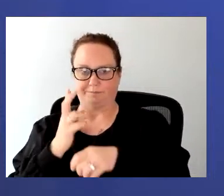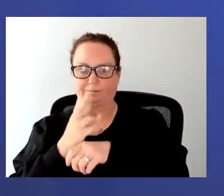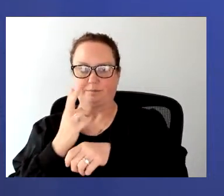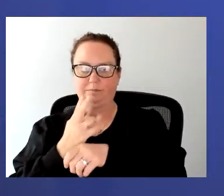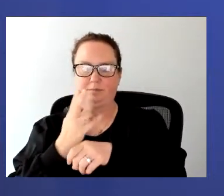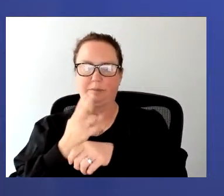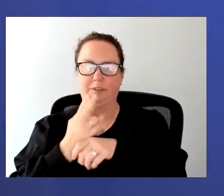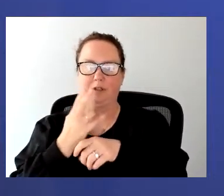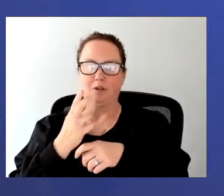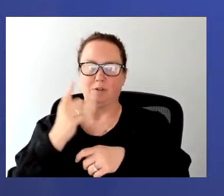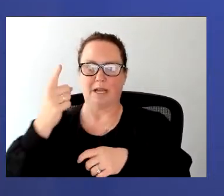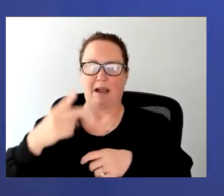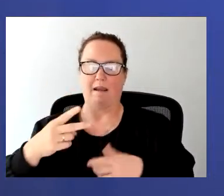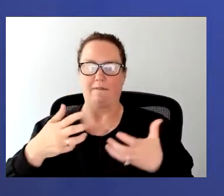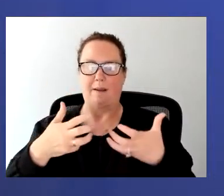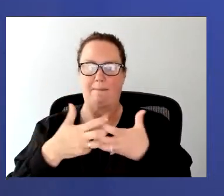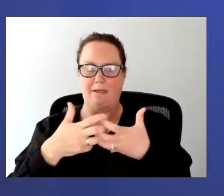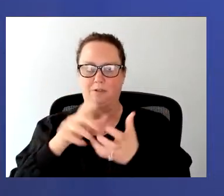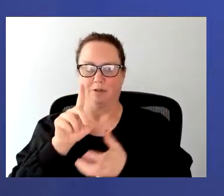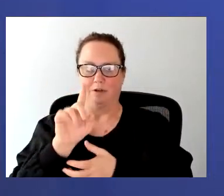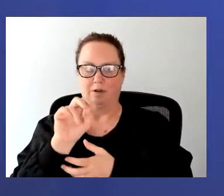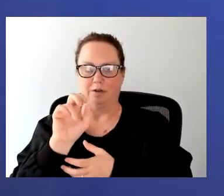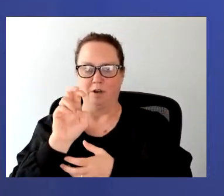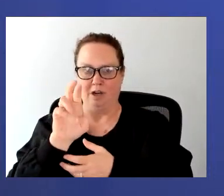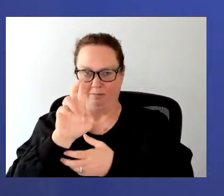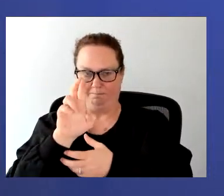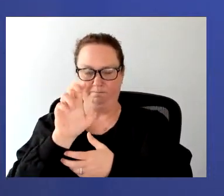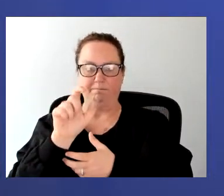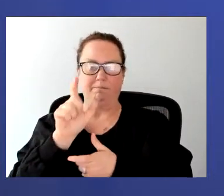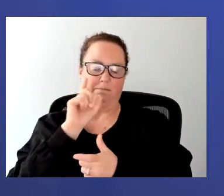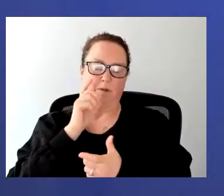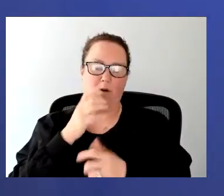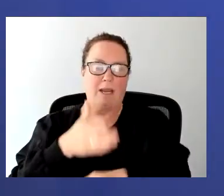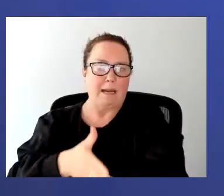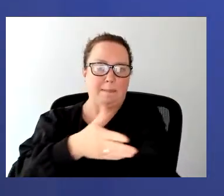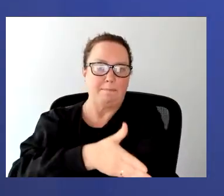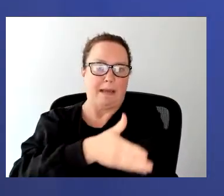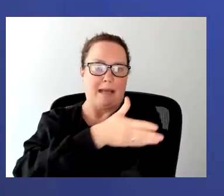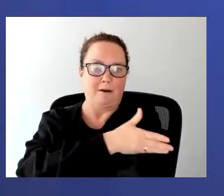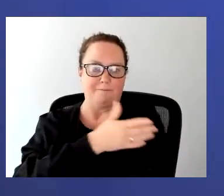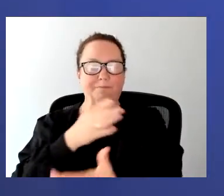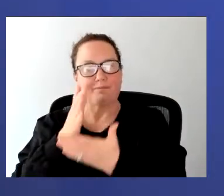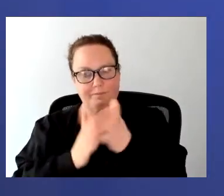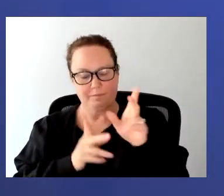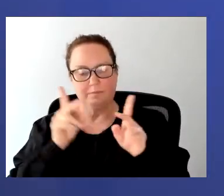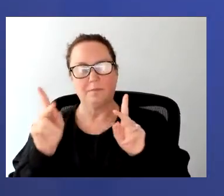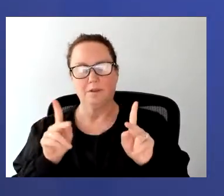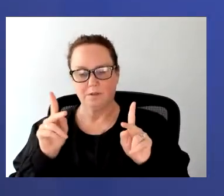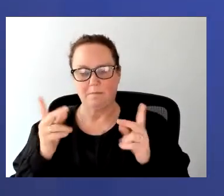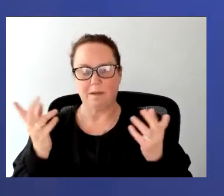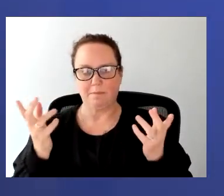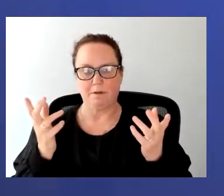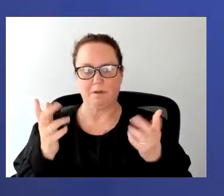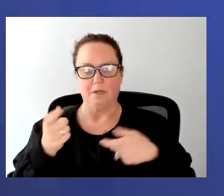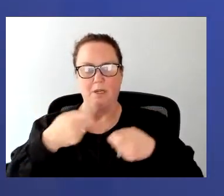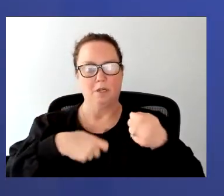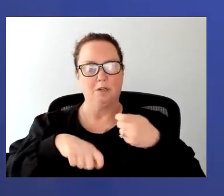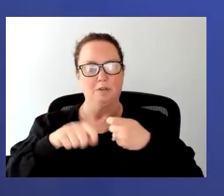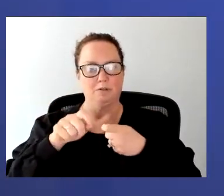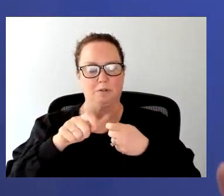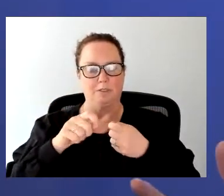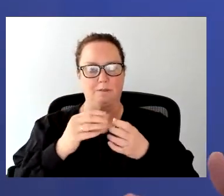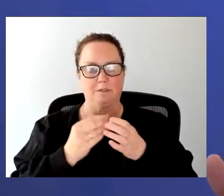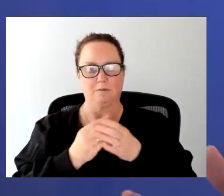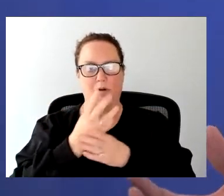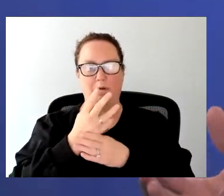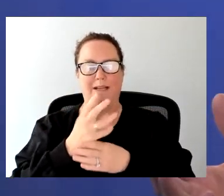half-match donor to do a transplant, so we're getting better. And you're right, for some people, transplant is the way to go because gene therapy